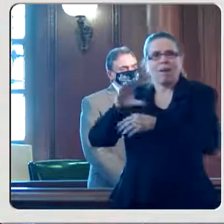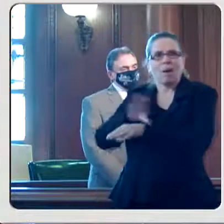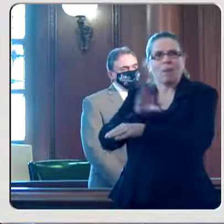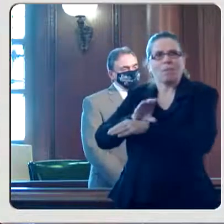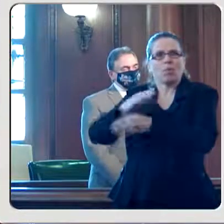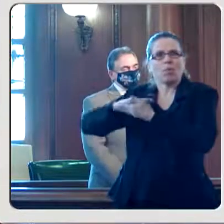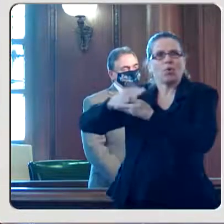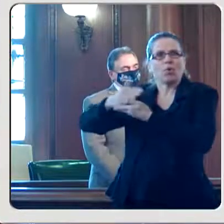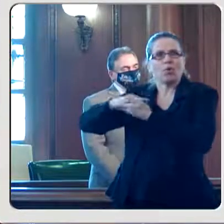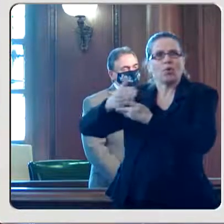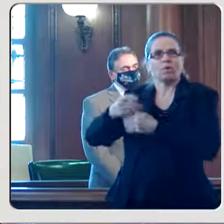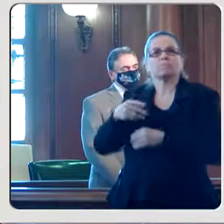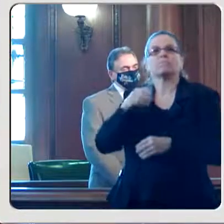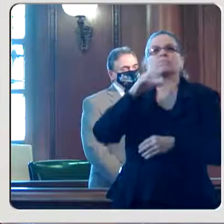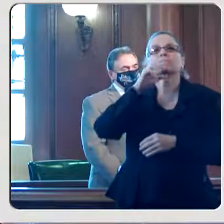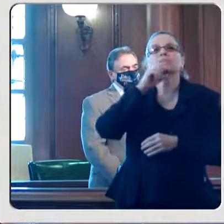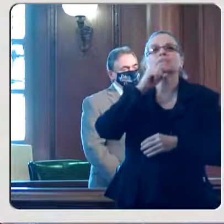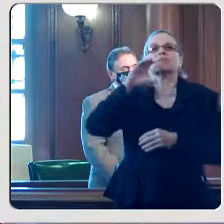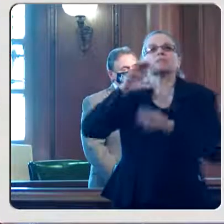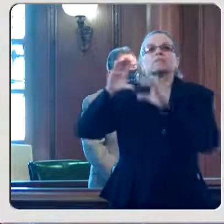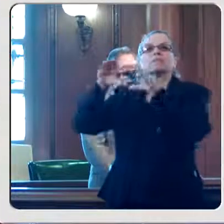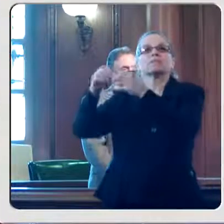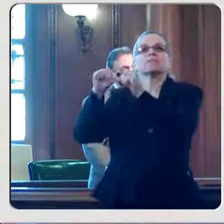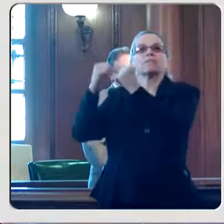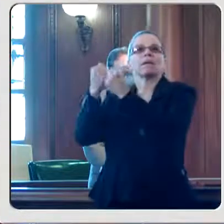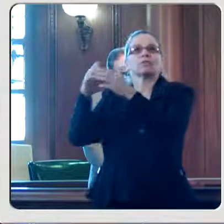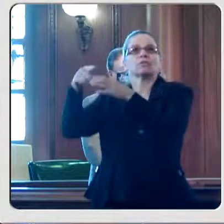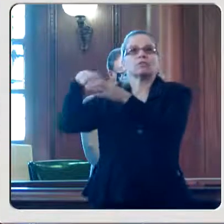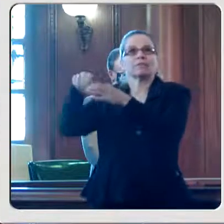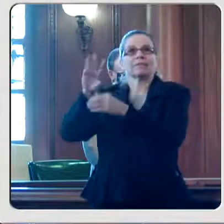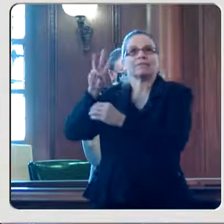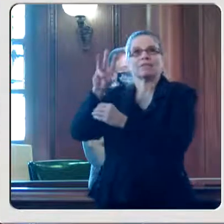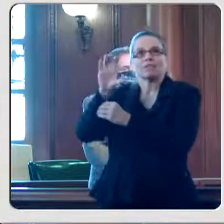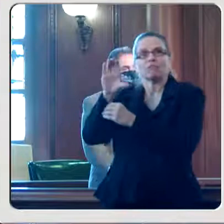calls to help our seniors.